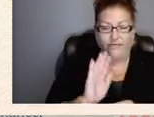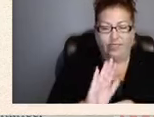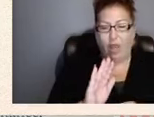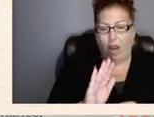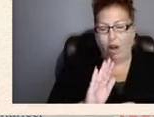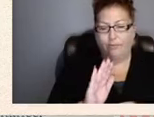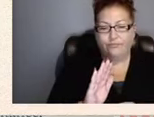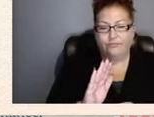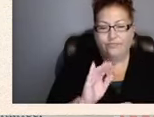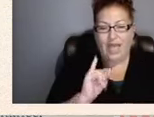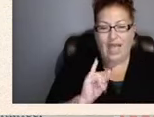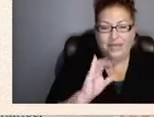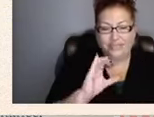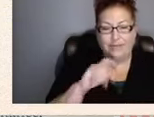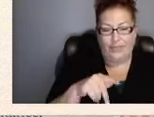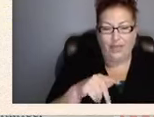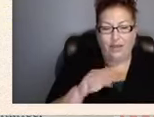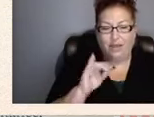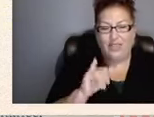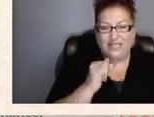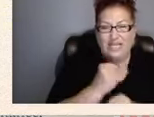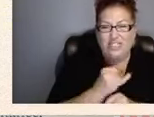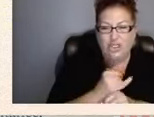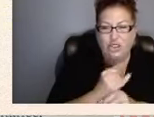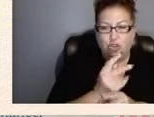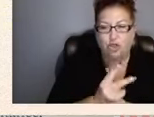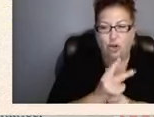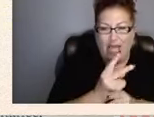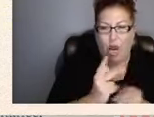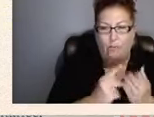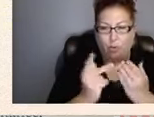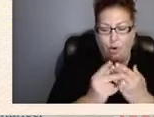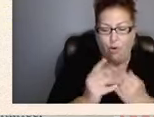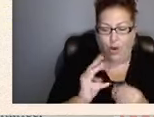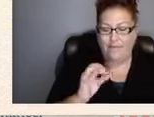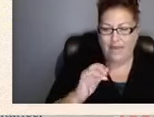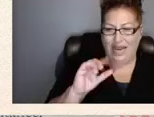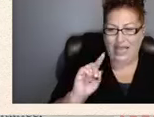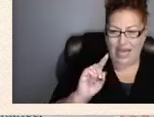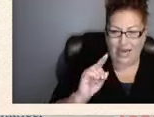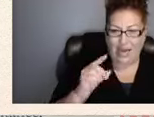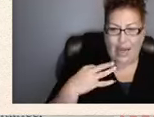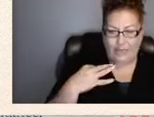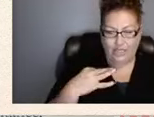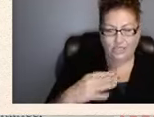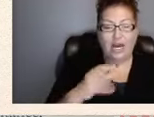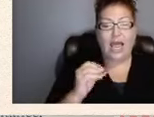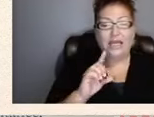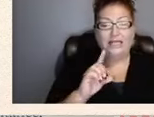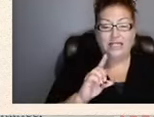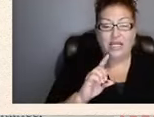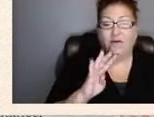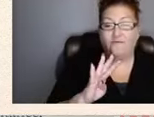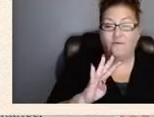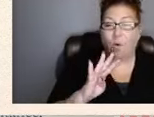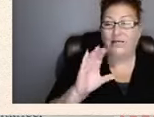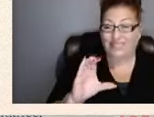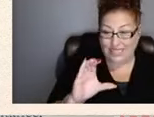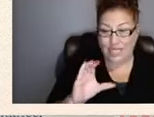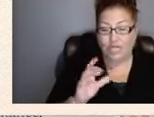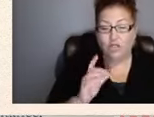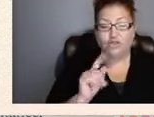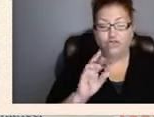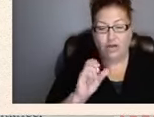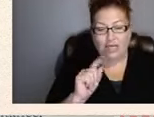that's Institutional Care Program, Medicaid application. And then a D4C trust is, again, typically